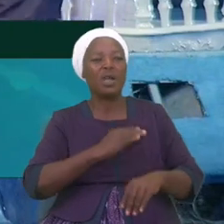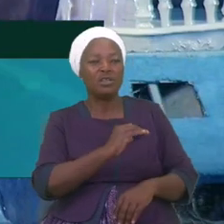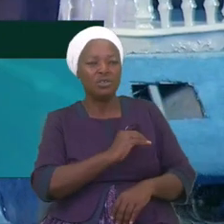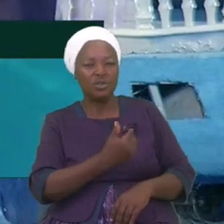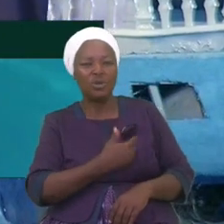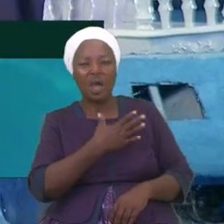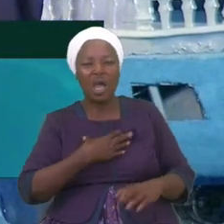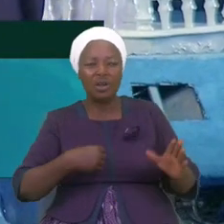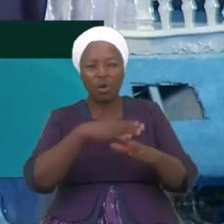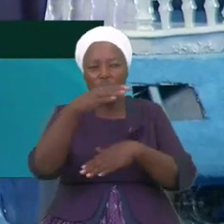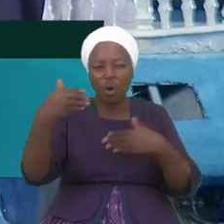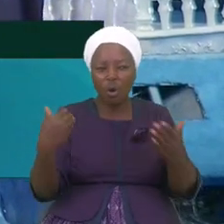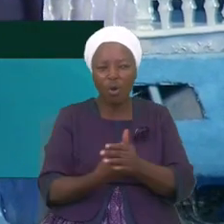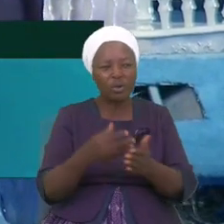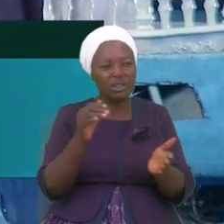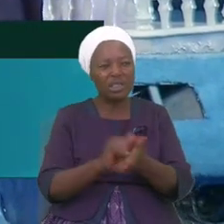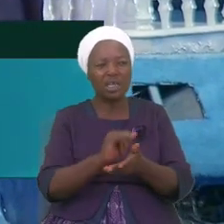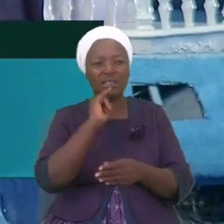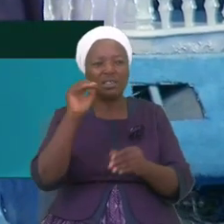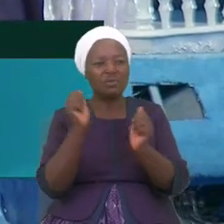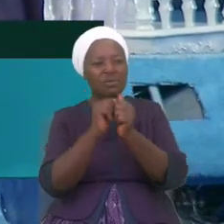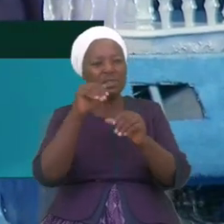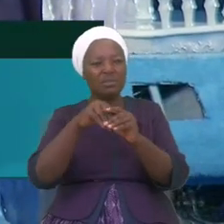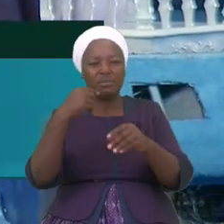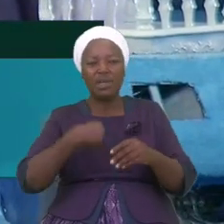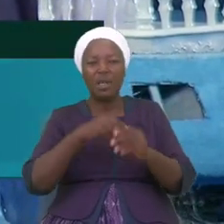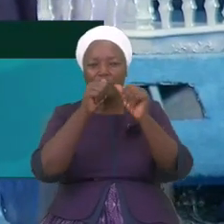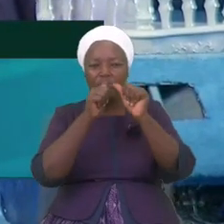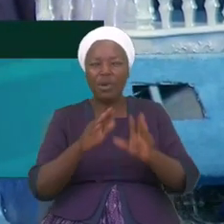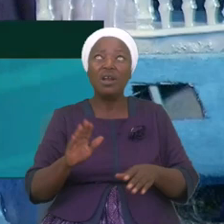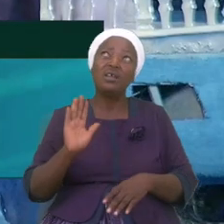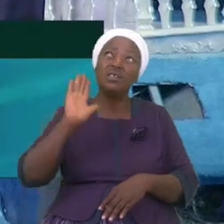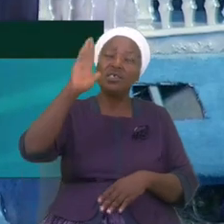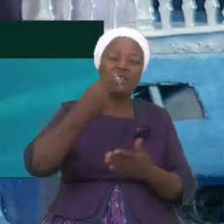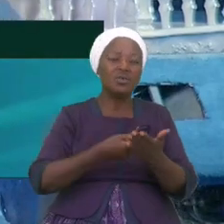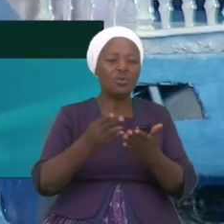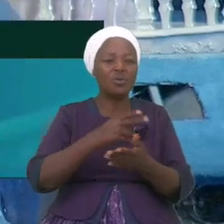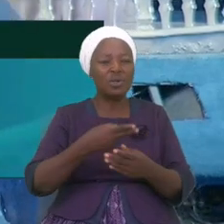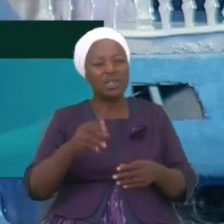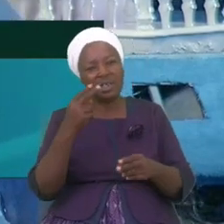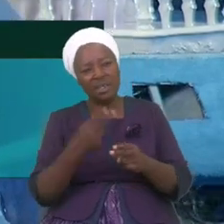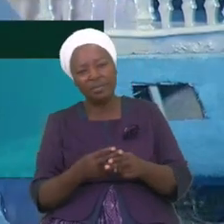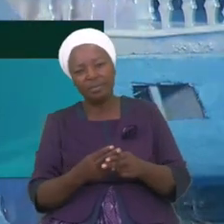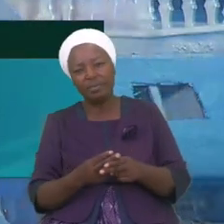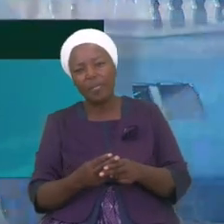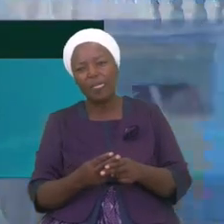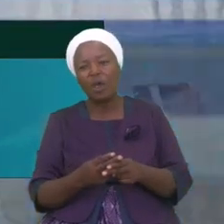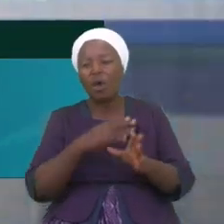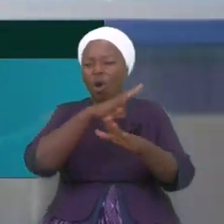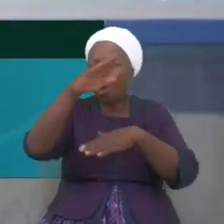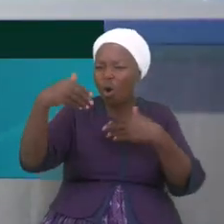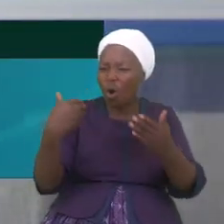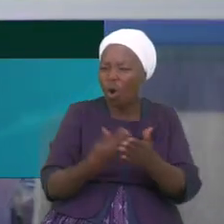and all that is within me, bless his holy name. Have you noticed that? All that